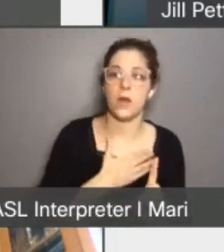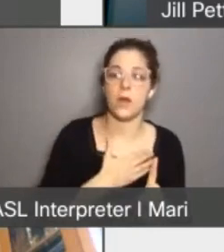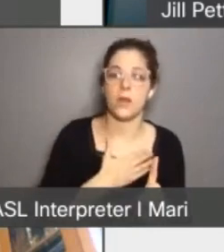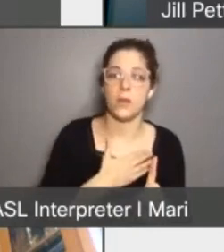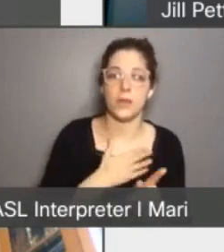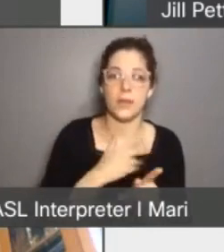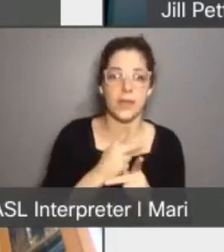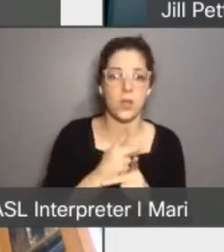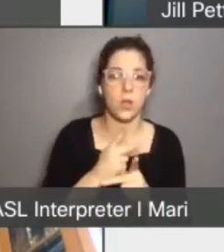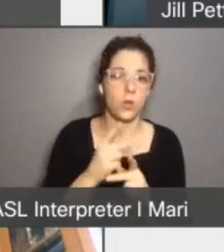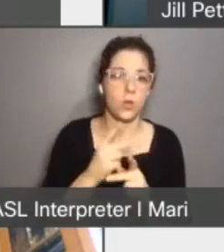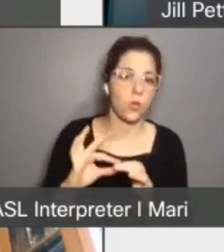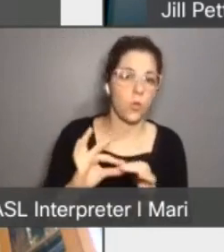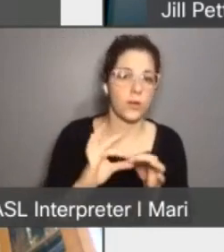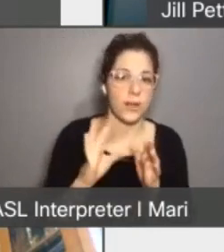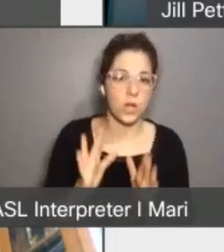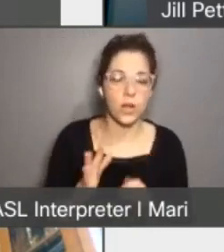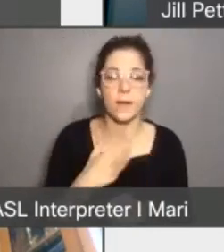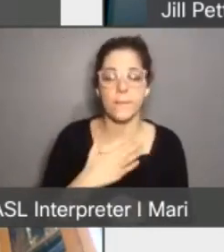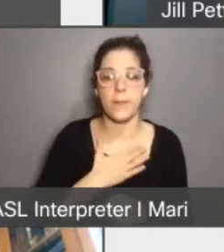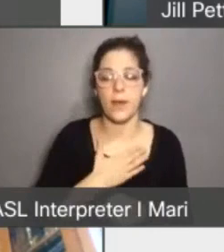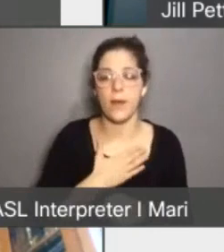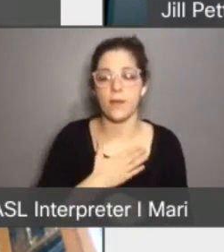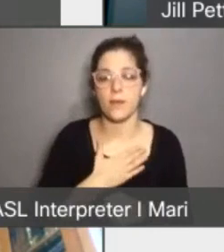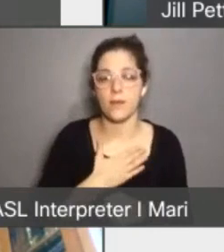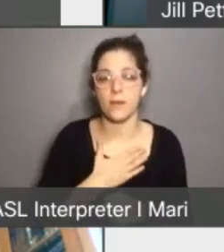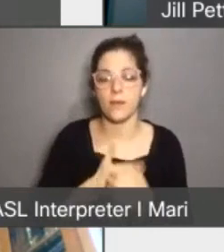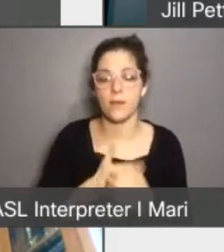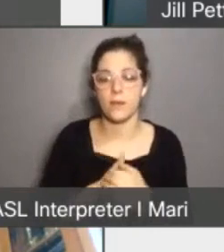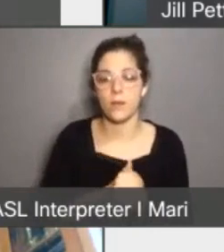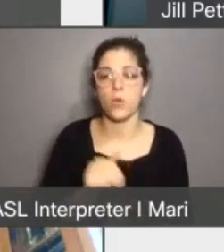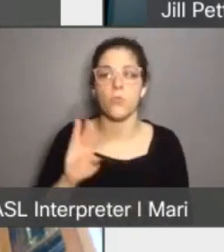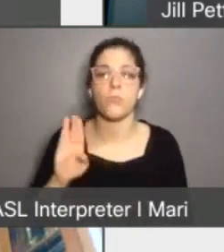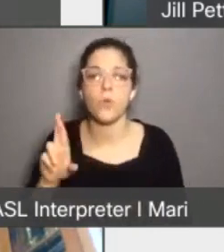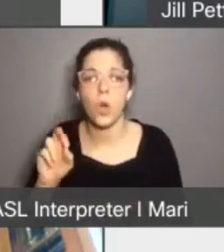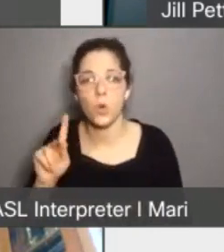care coordinator and my broker.